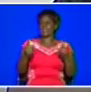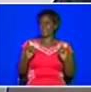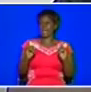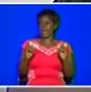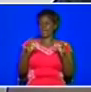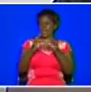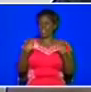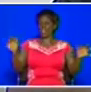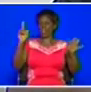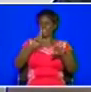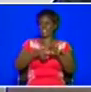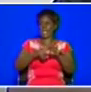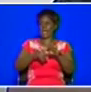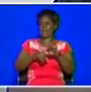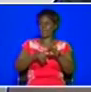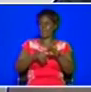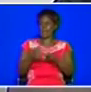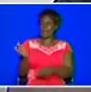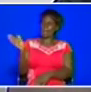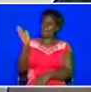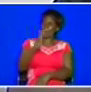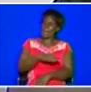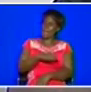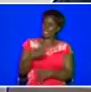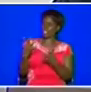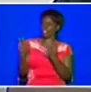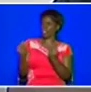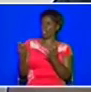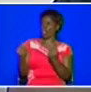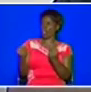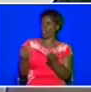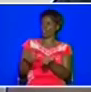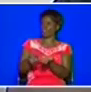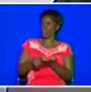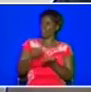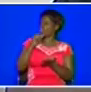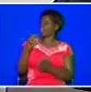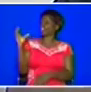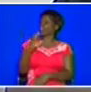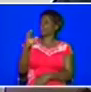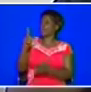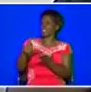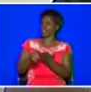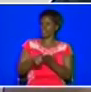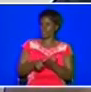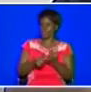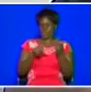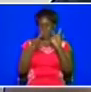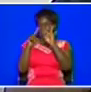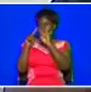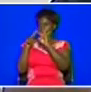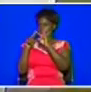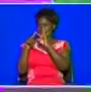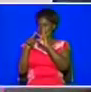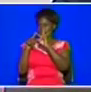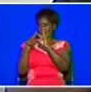towards long-term debt, shift back towards soft loans instead of commercial loans. And three,